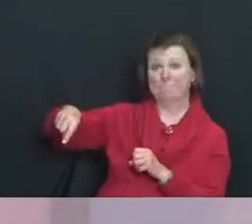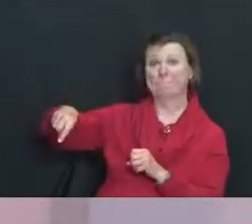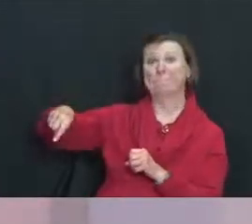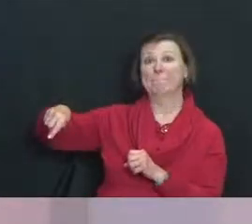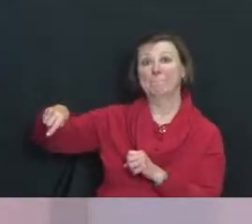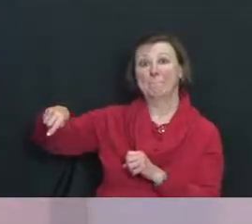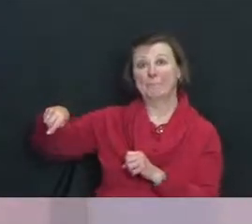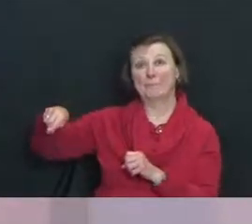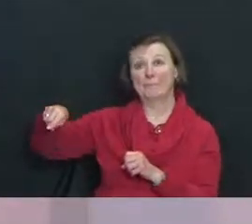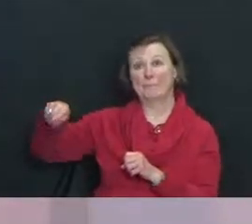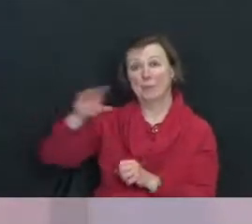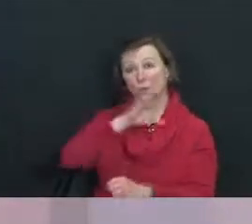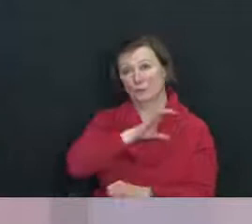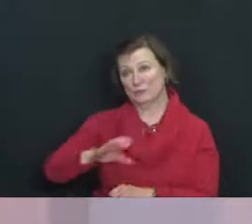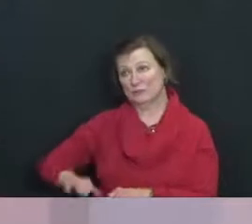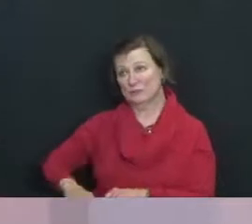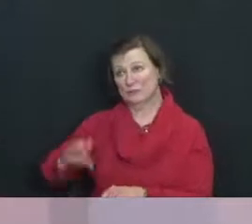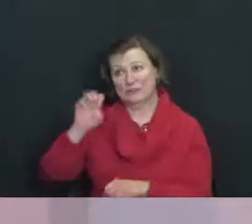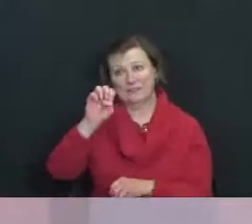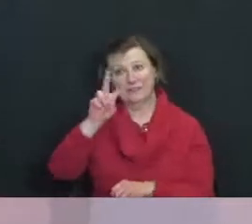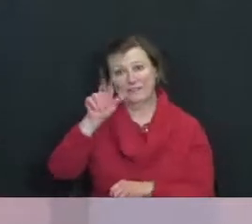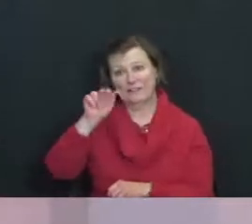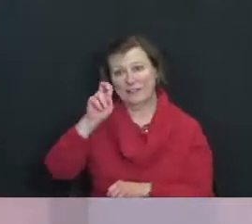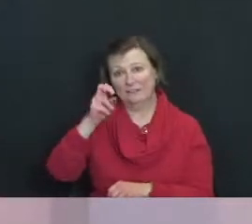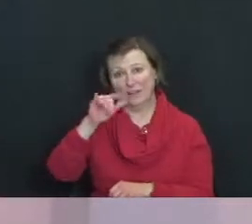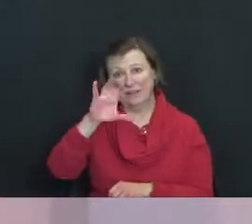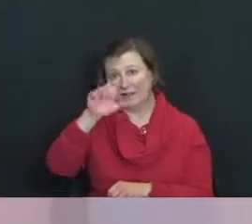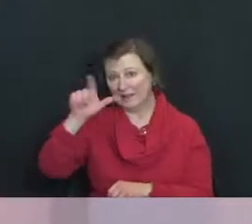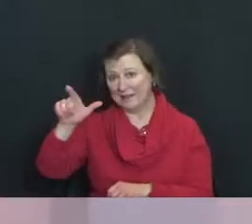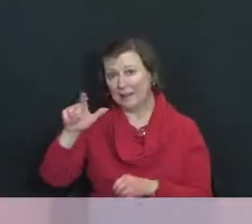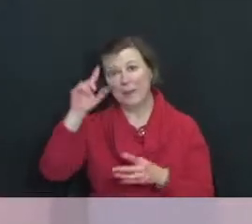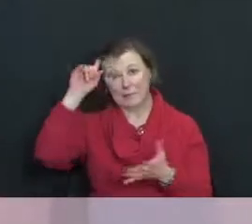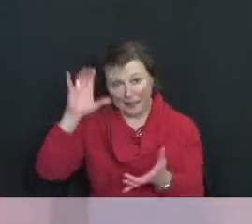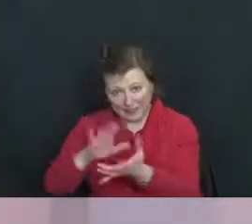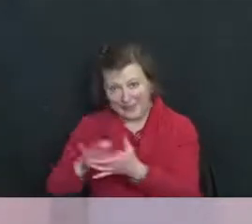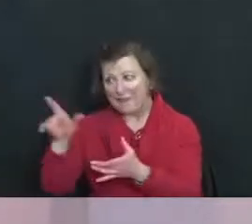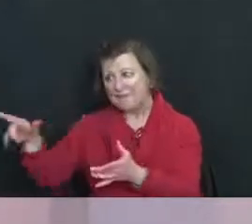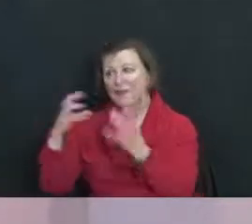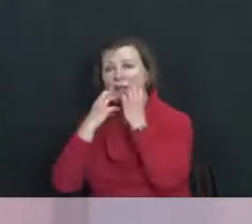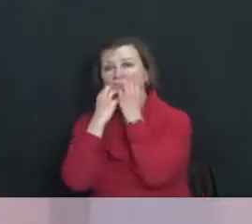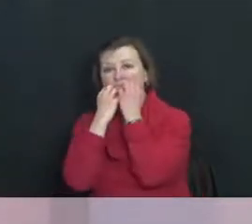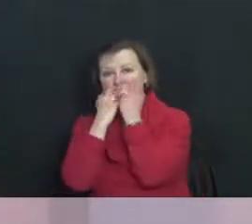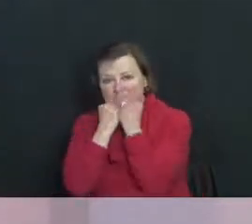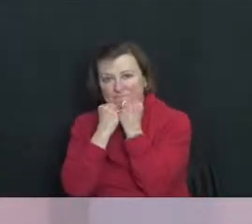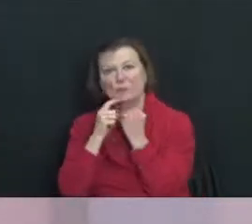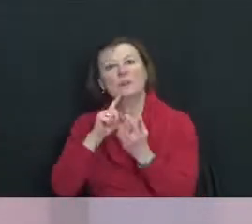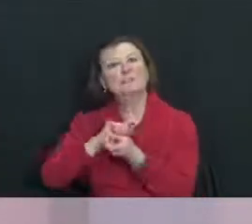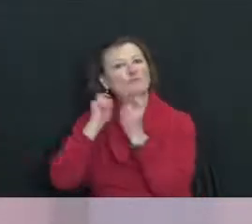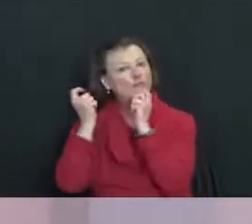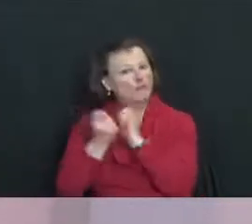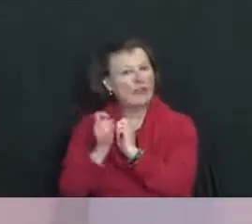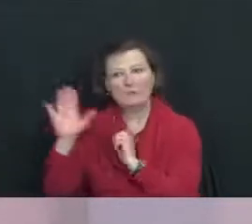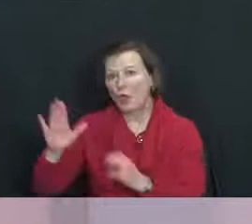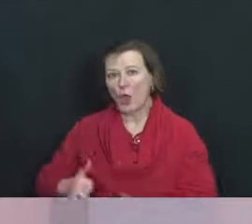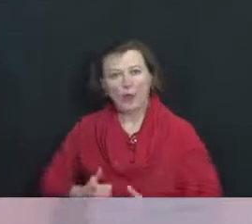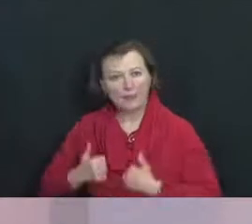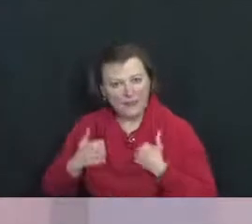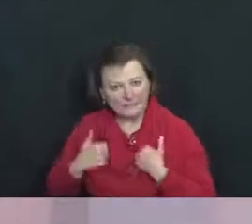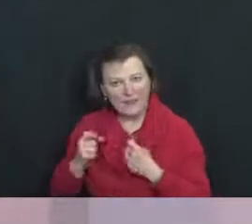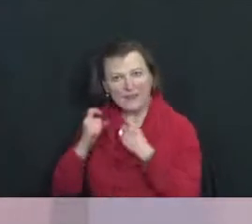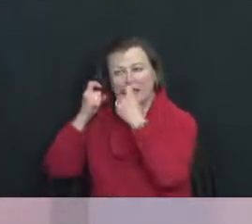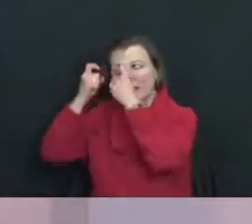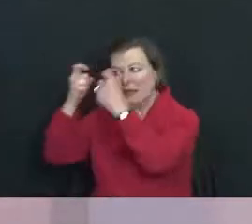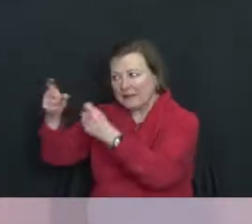the Christian evangelical beliefs they were embracing had changed their lives, giving them something